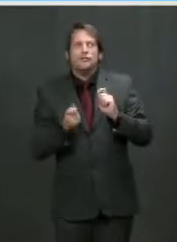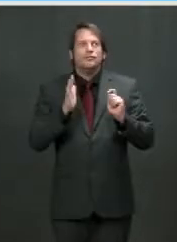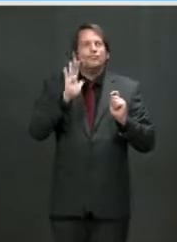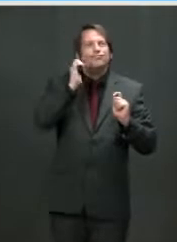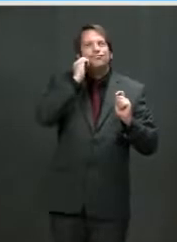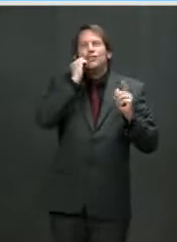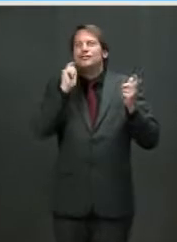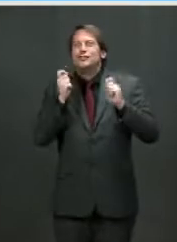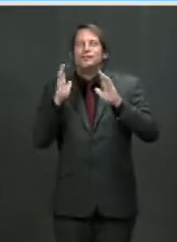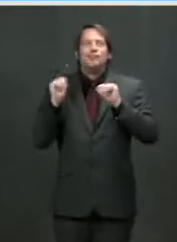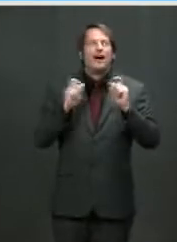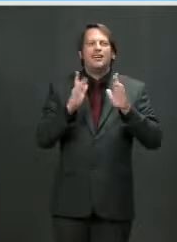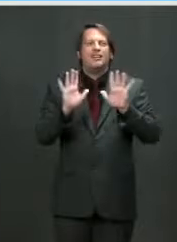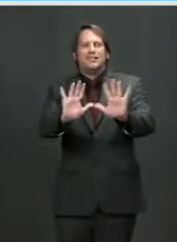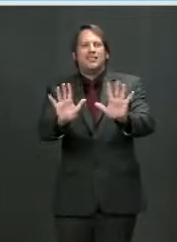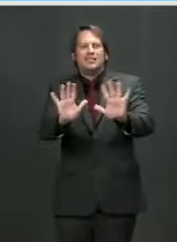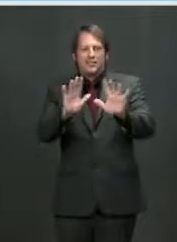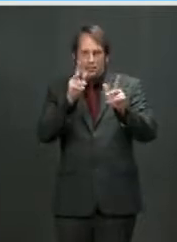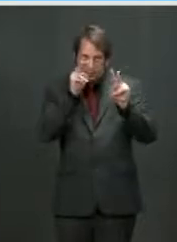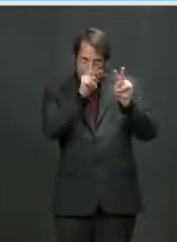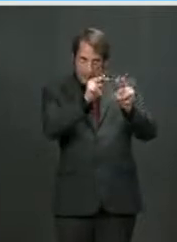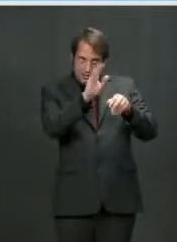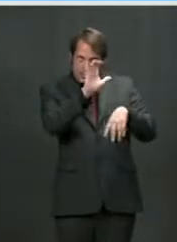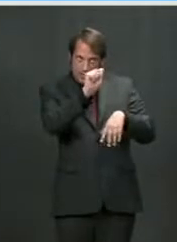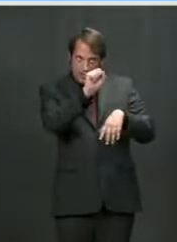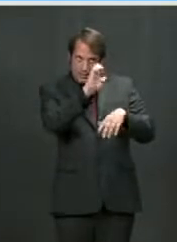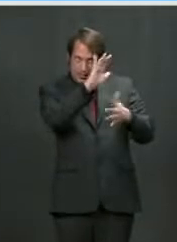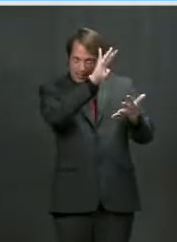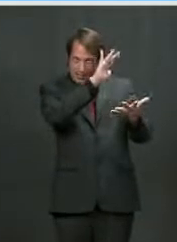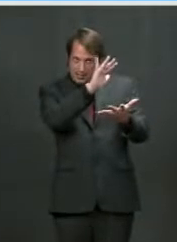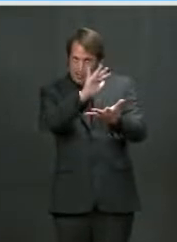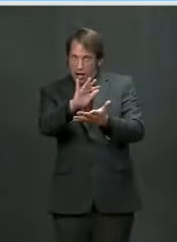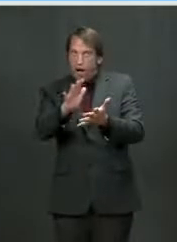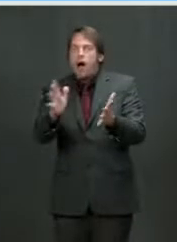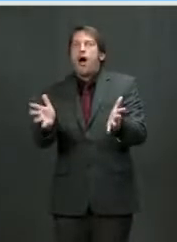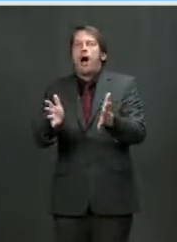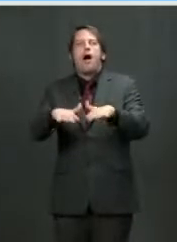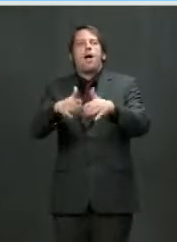question. Kristen Seamus at the Detroit Free Press.